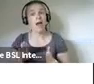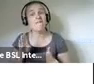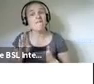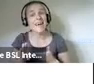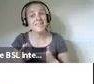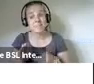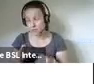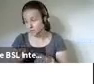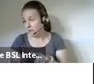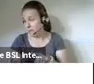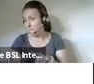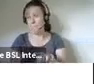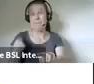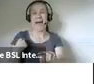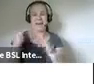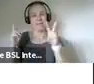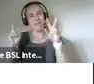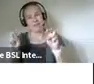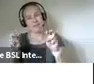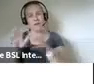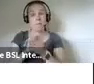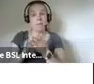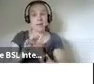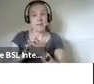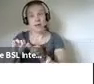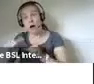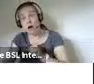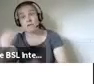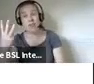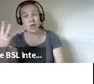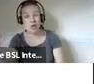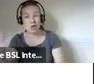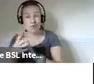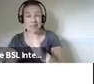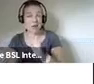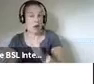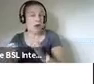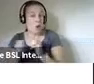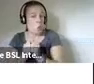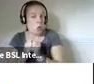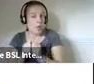Lancet series a few years ago. Next slide.